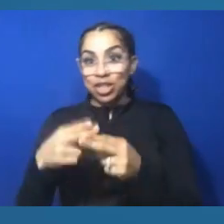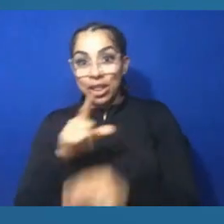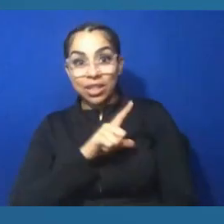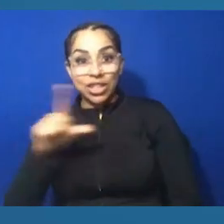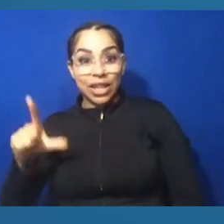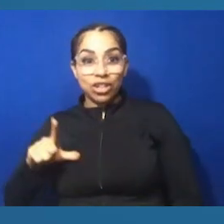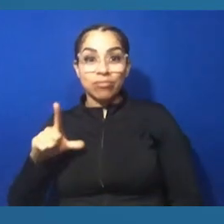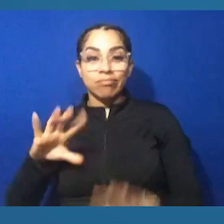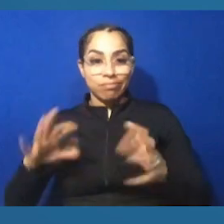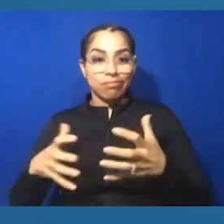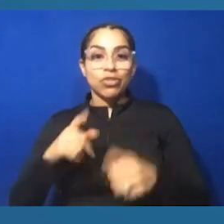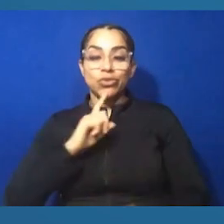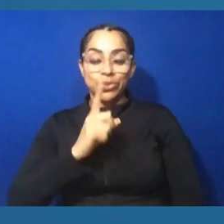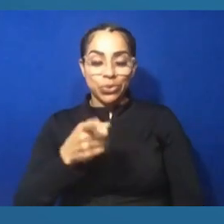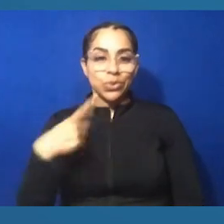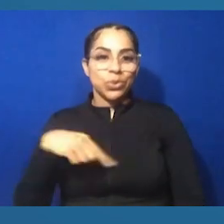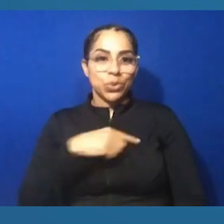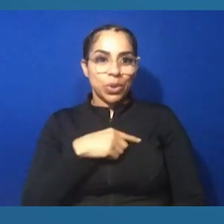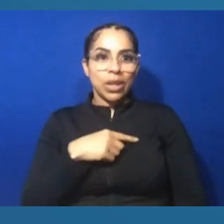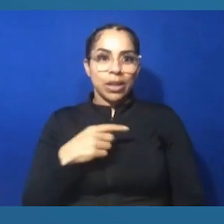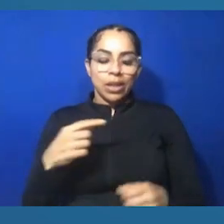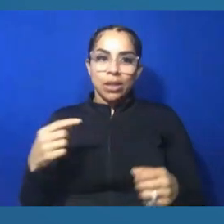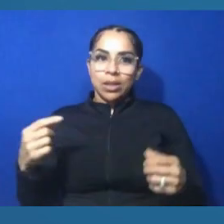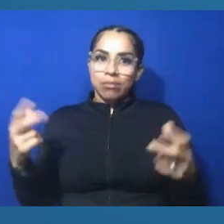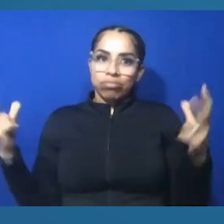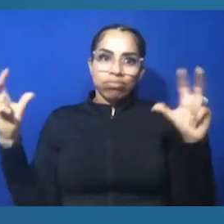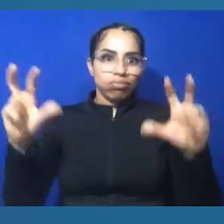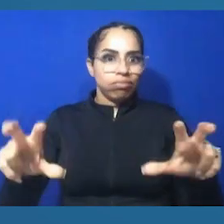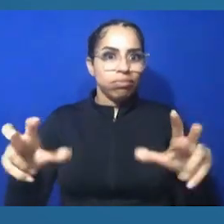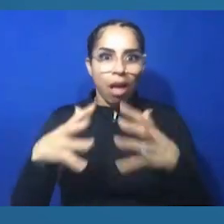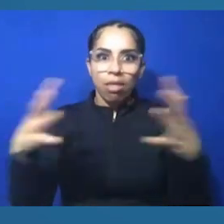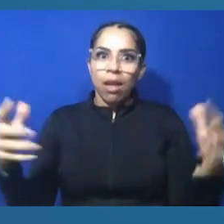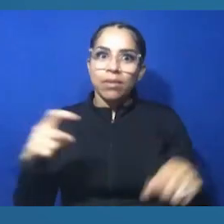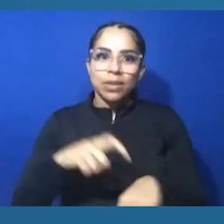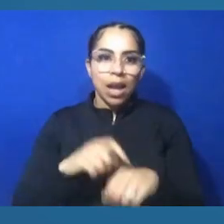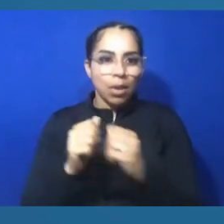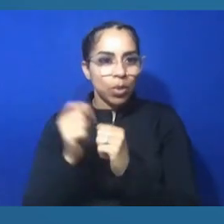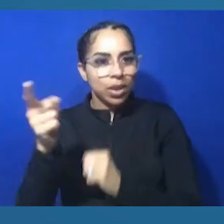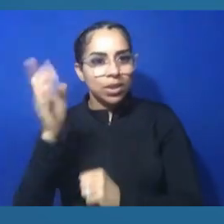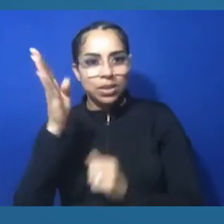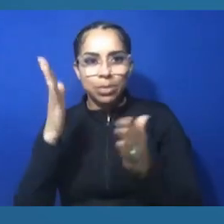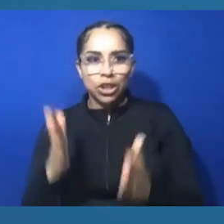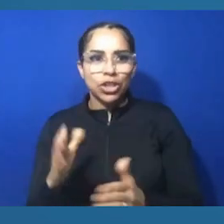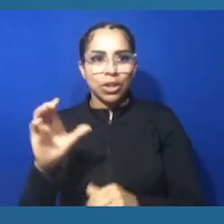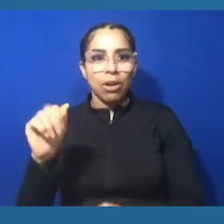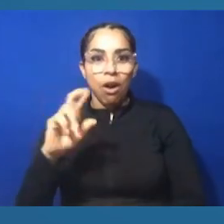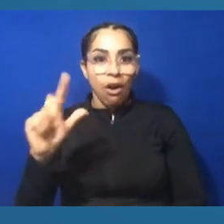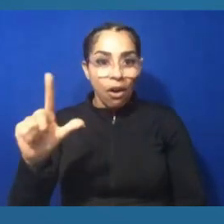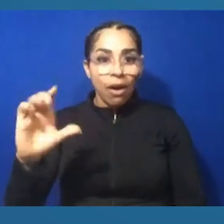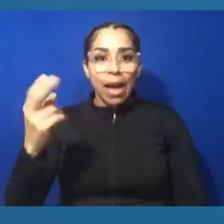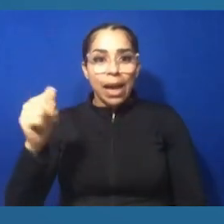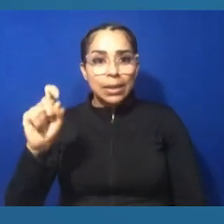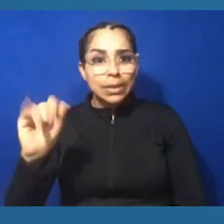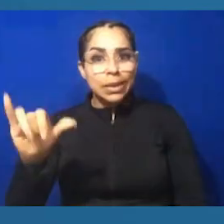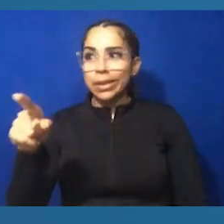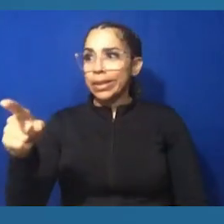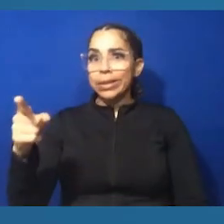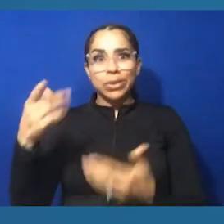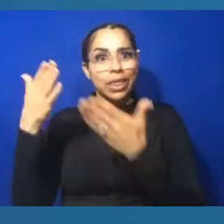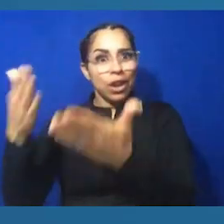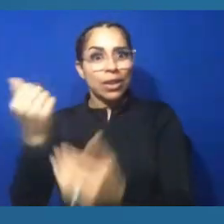time with Speaker Carl Hastie, more than we thought we ever would, on Zoom meetings. We were with him at his dentist. We were at him at his school